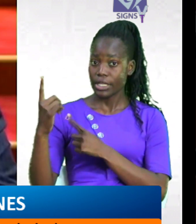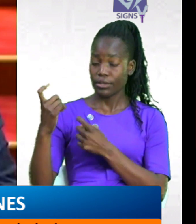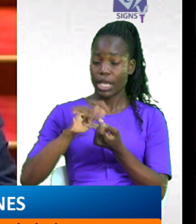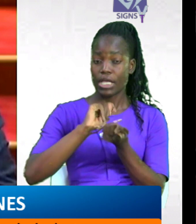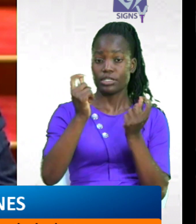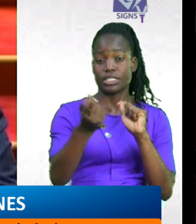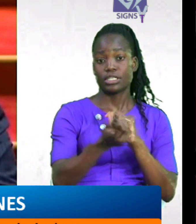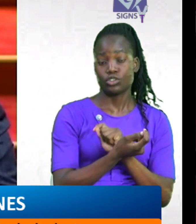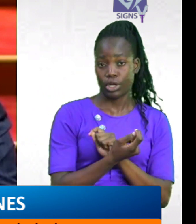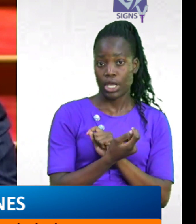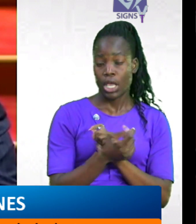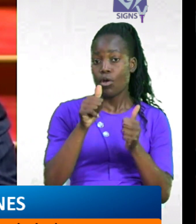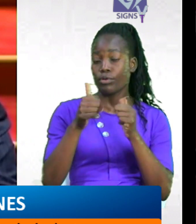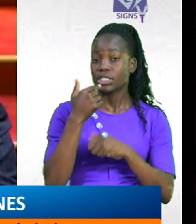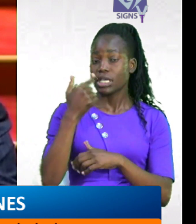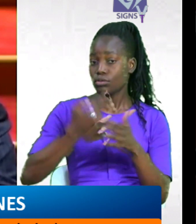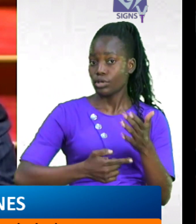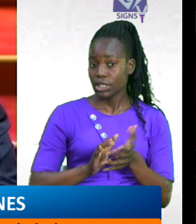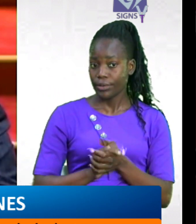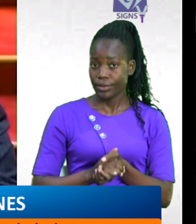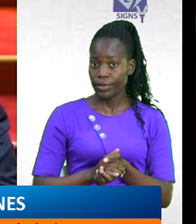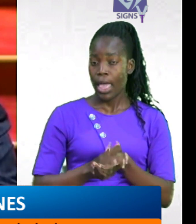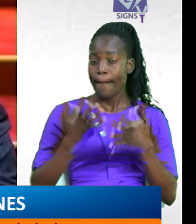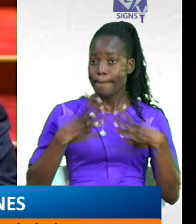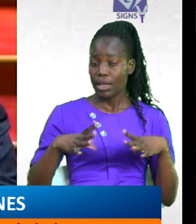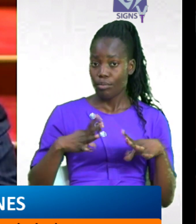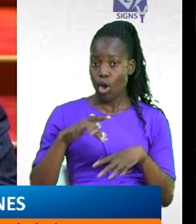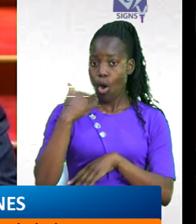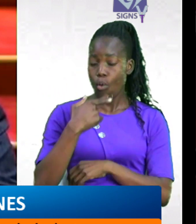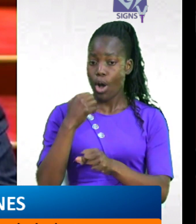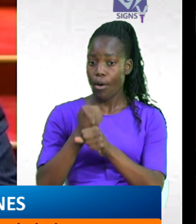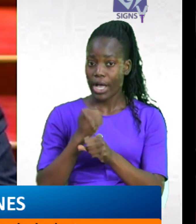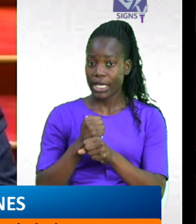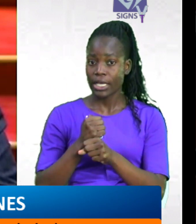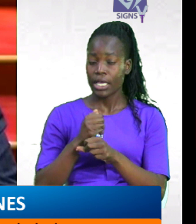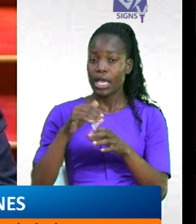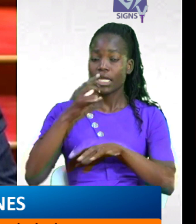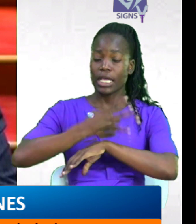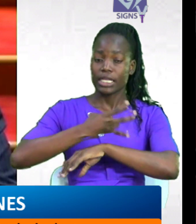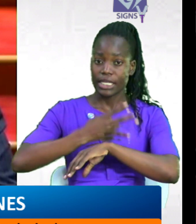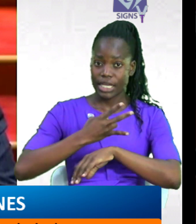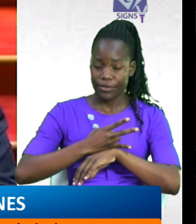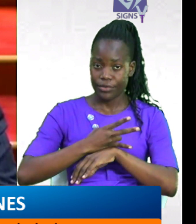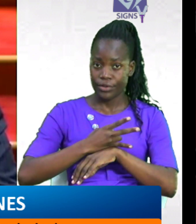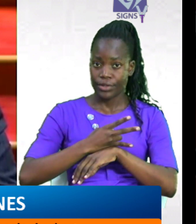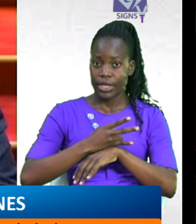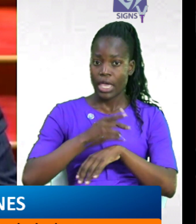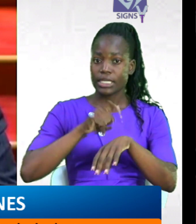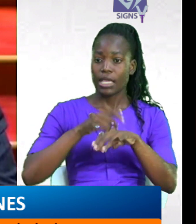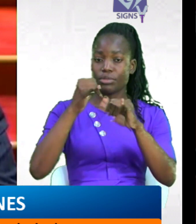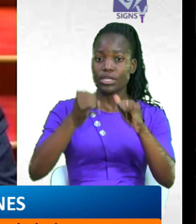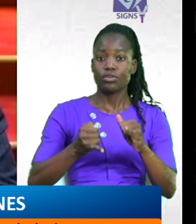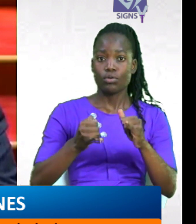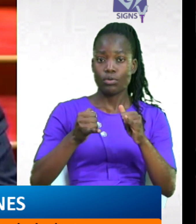work. So let us sieve the chaff from the wheat. This bill, I expected a transition clause that